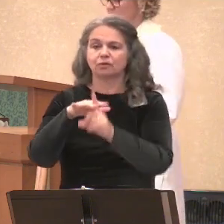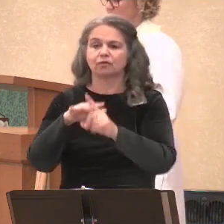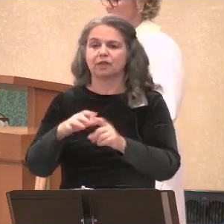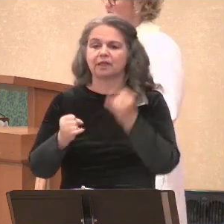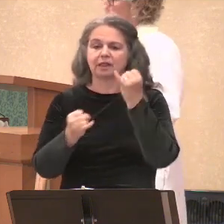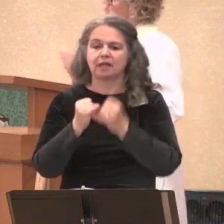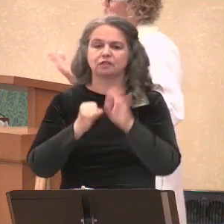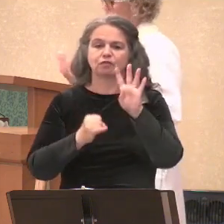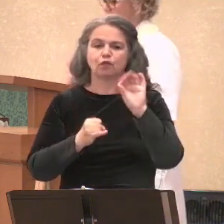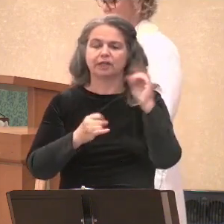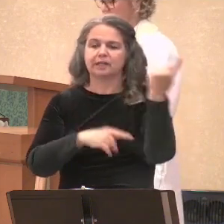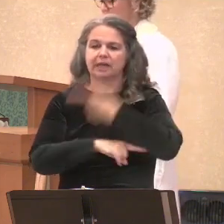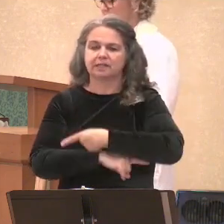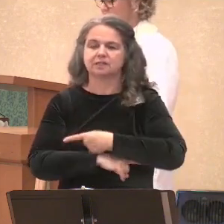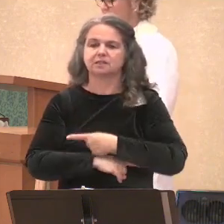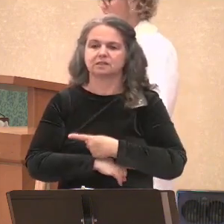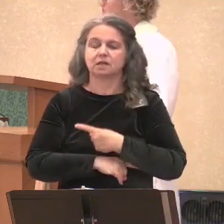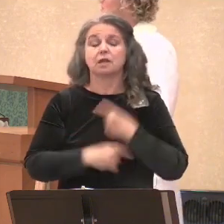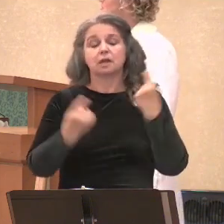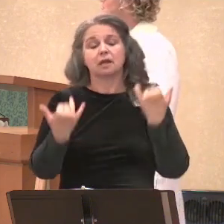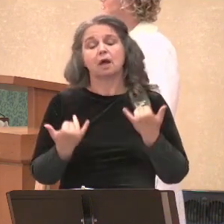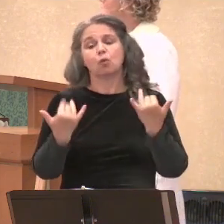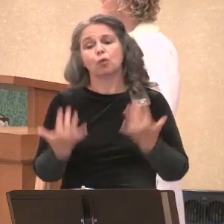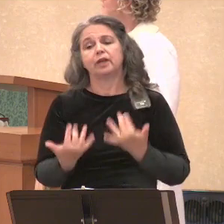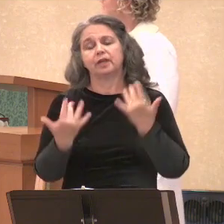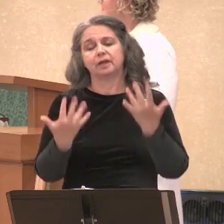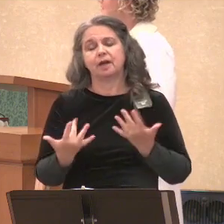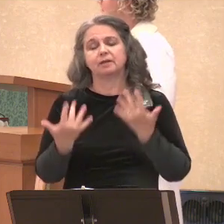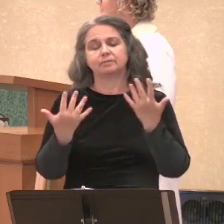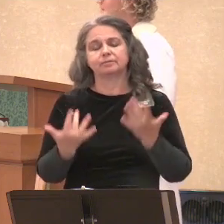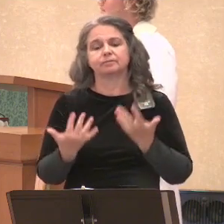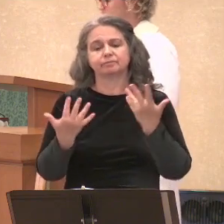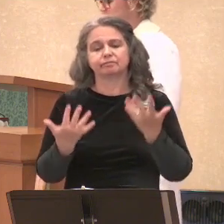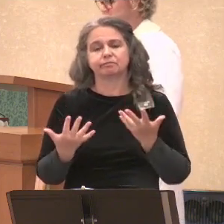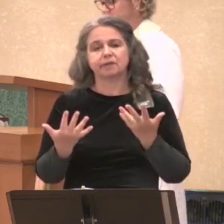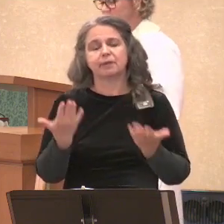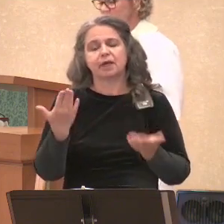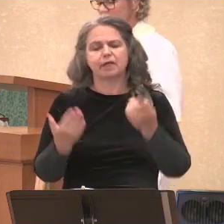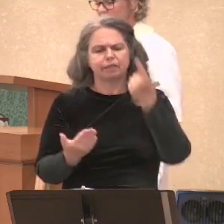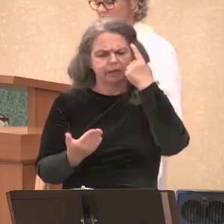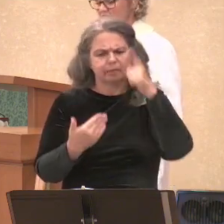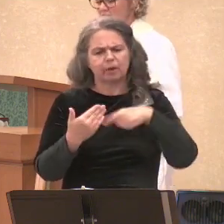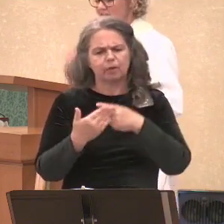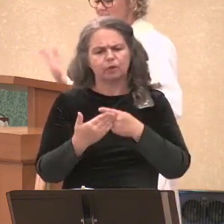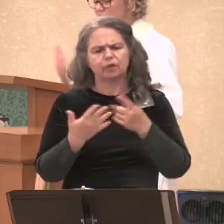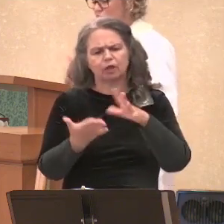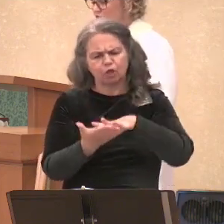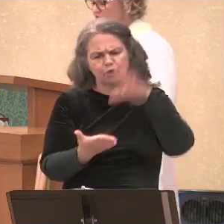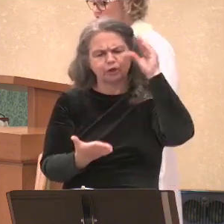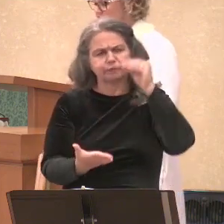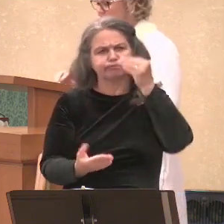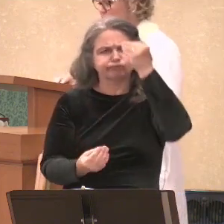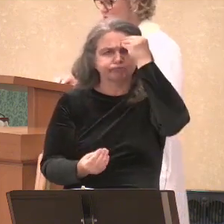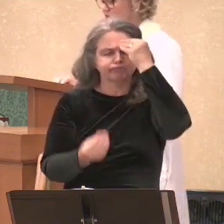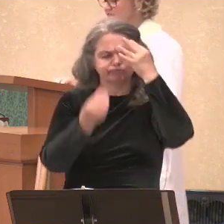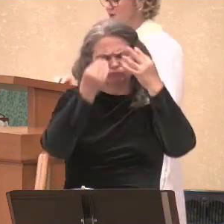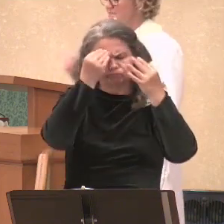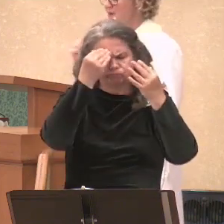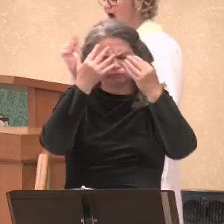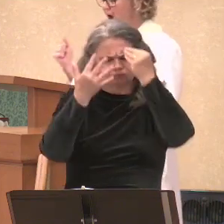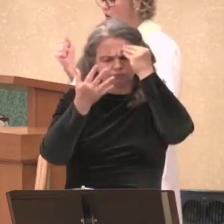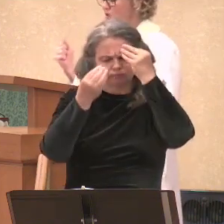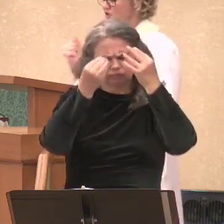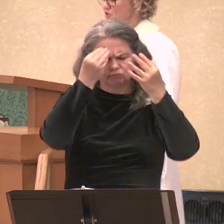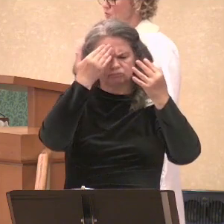days. Waiting would give the lessons some time to sink in. They've been told that the Spirit will give